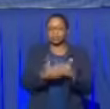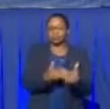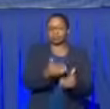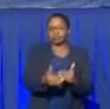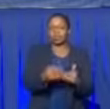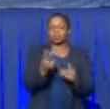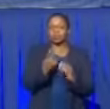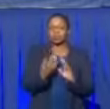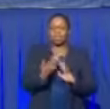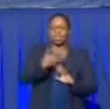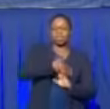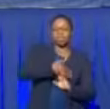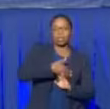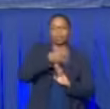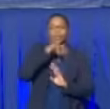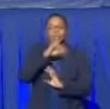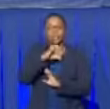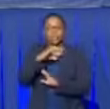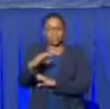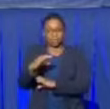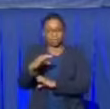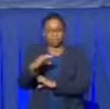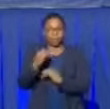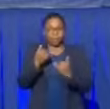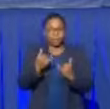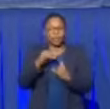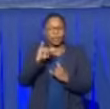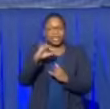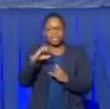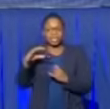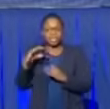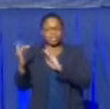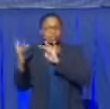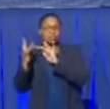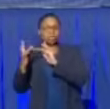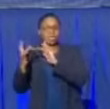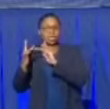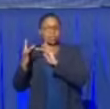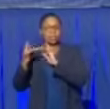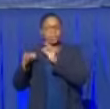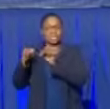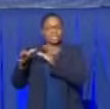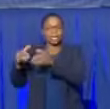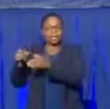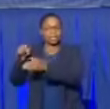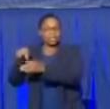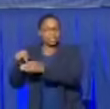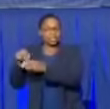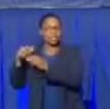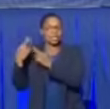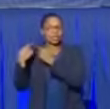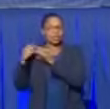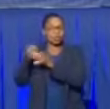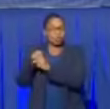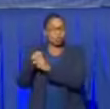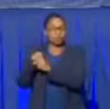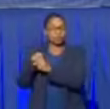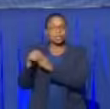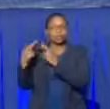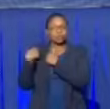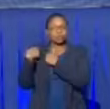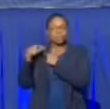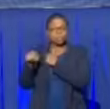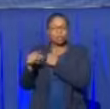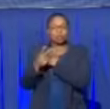Commission. The Commission is in touch with the party. It is also in touch with the South African police